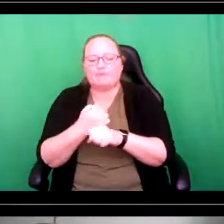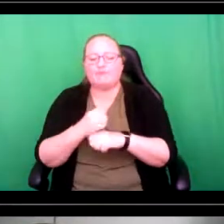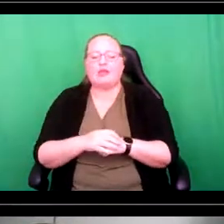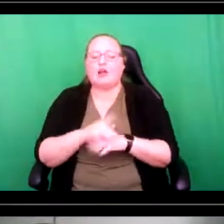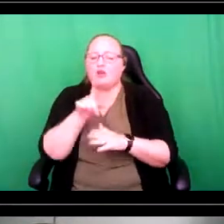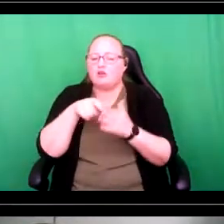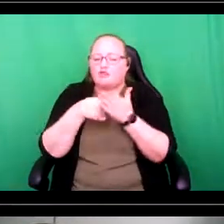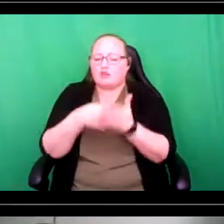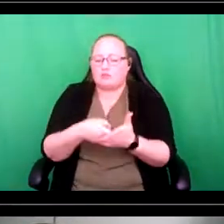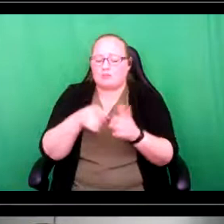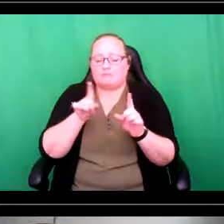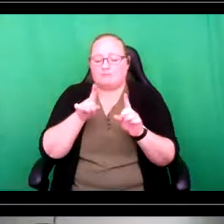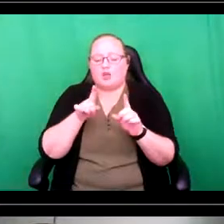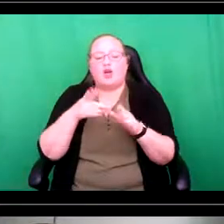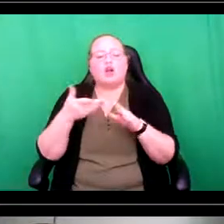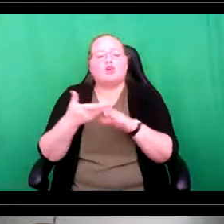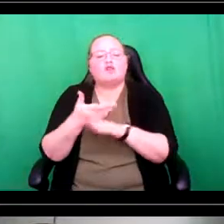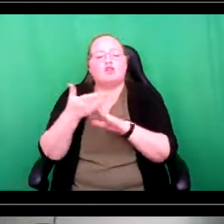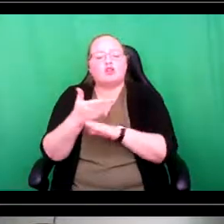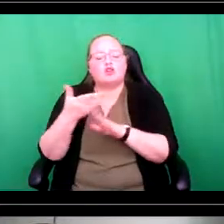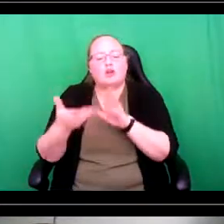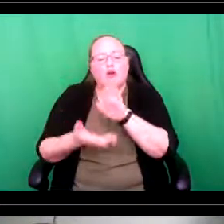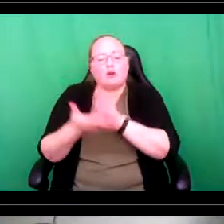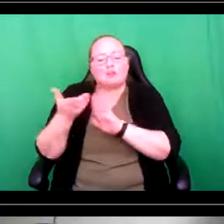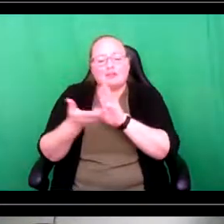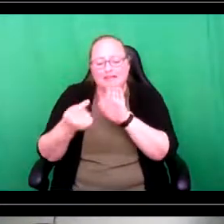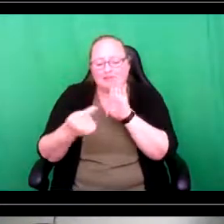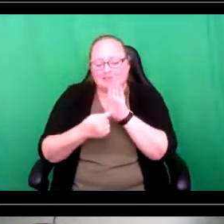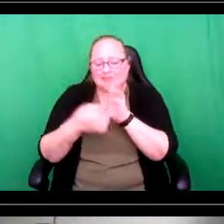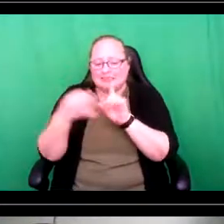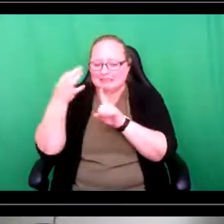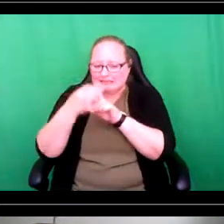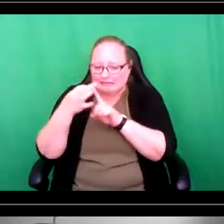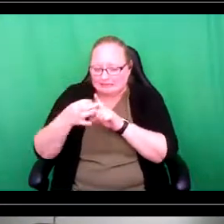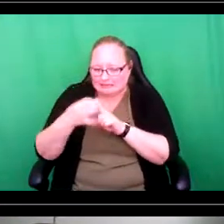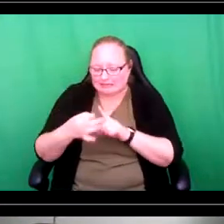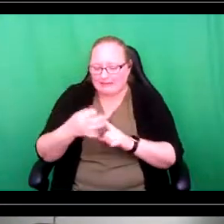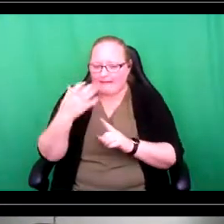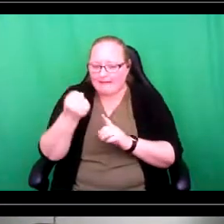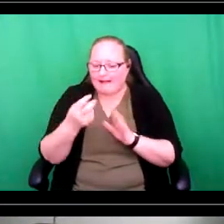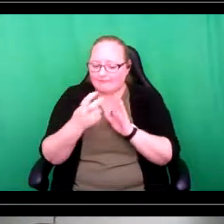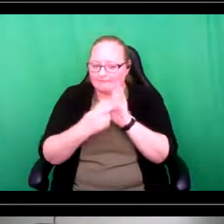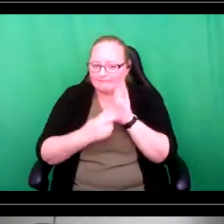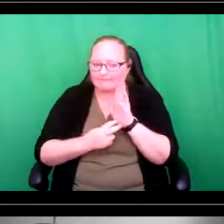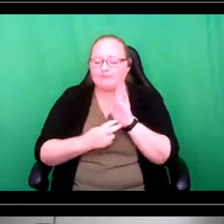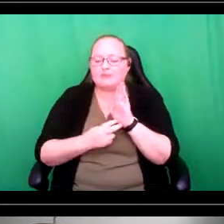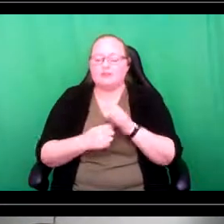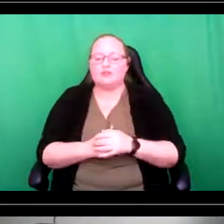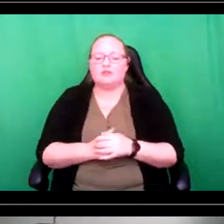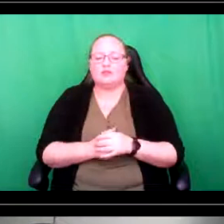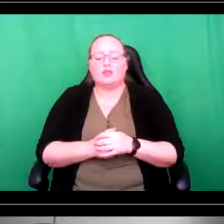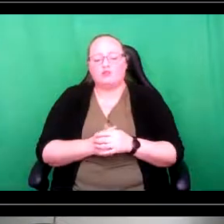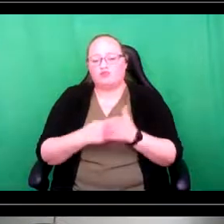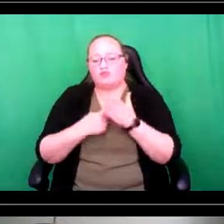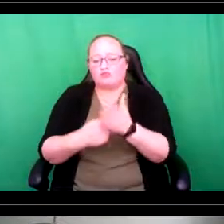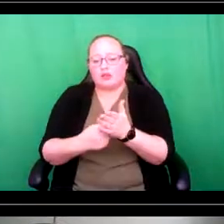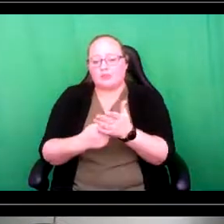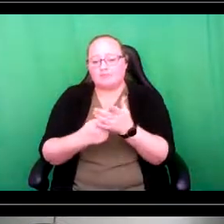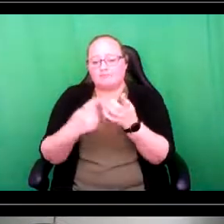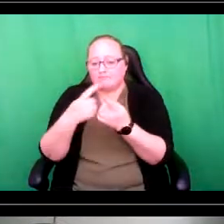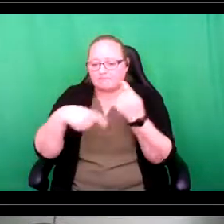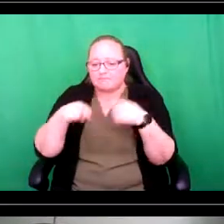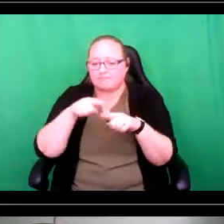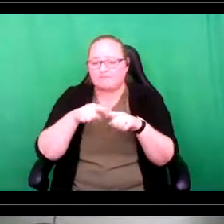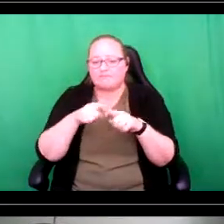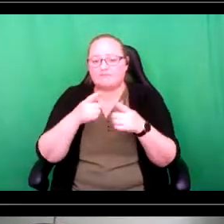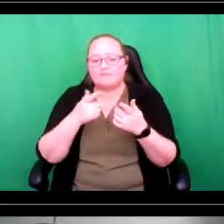detail in our construction update that sets out some of these key findings, and I recommend that